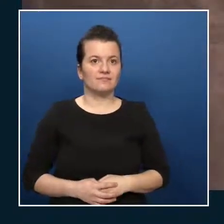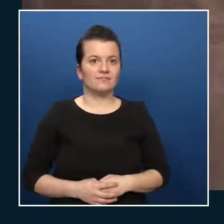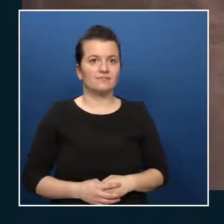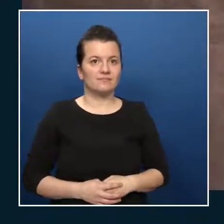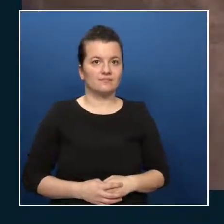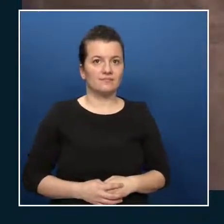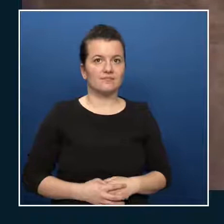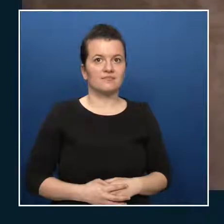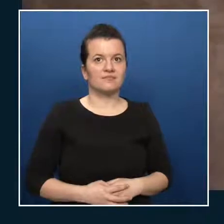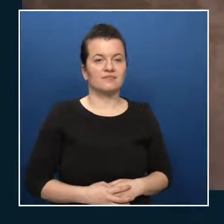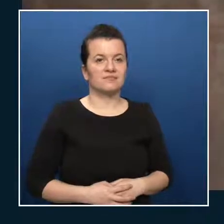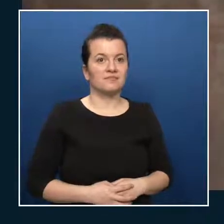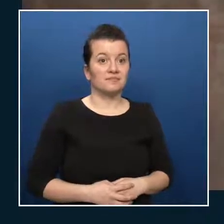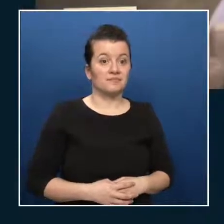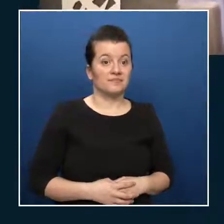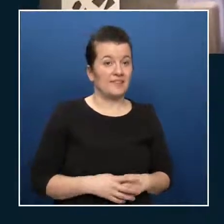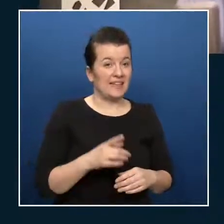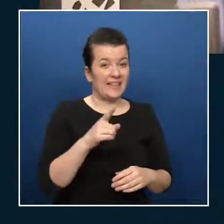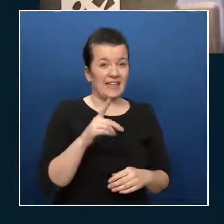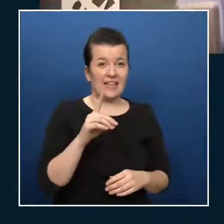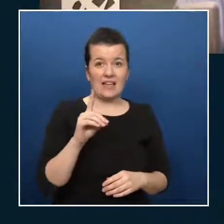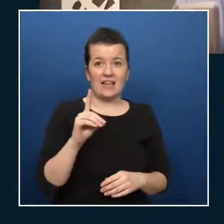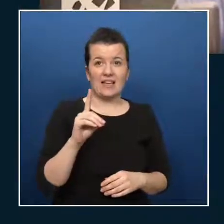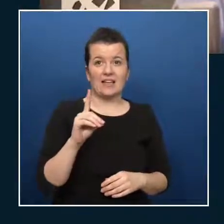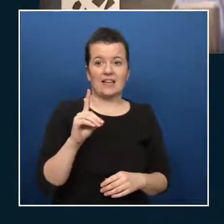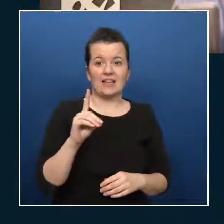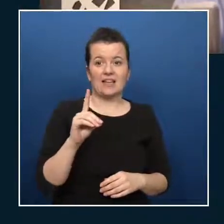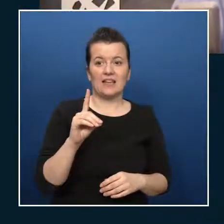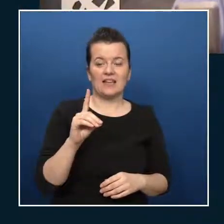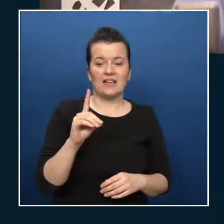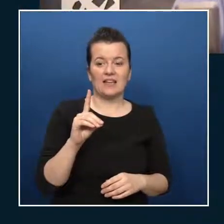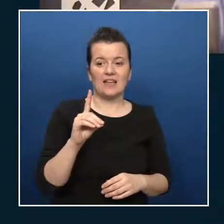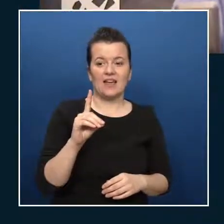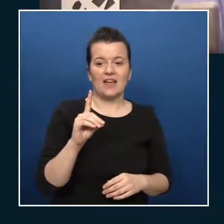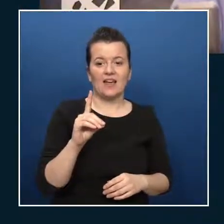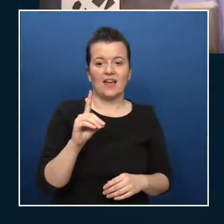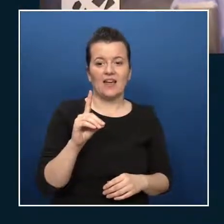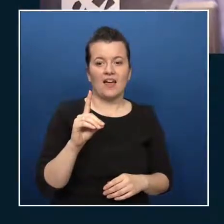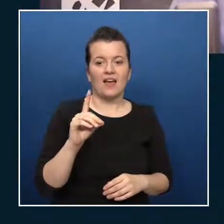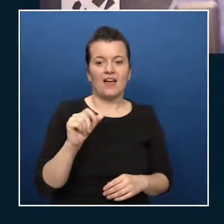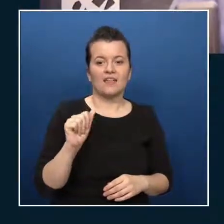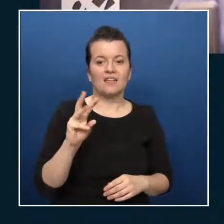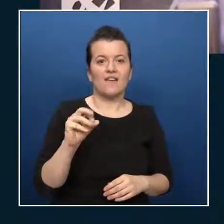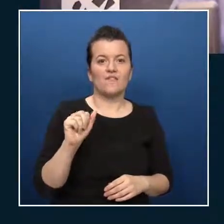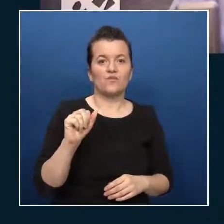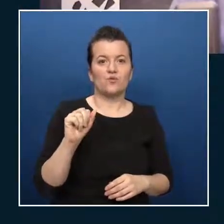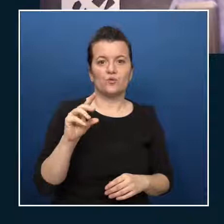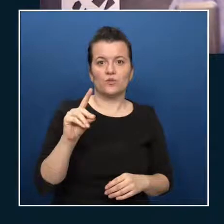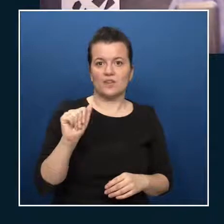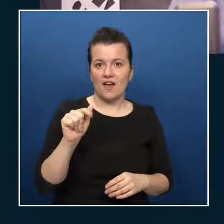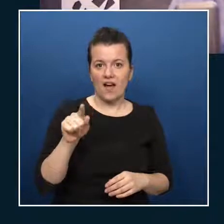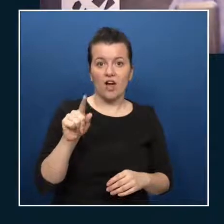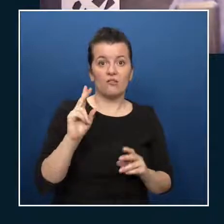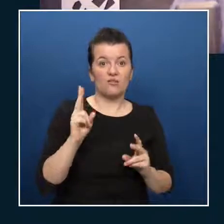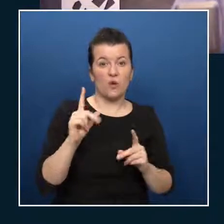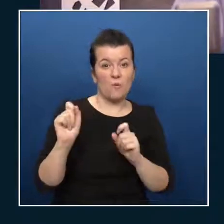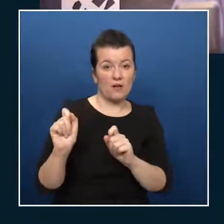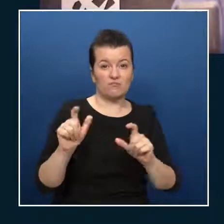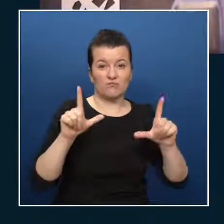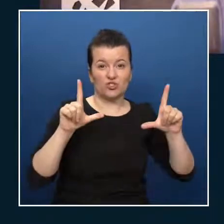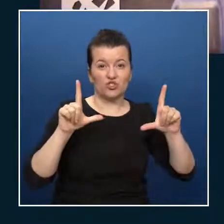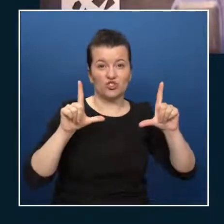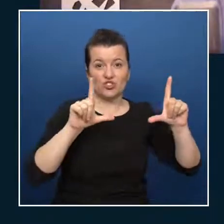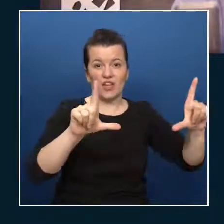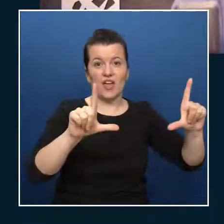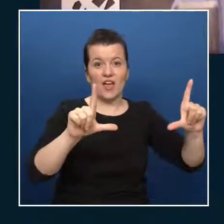He should be able to share with us some ideas about deploying a Cosmos DB instance. I